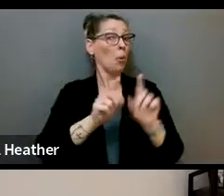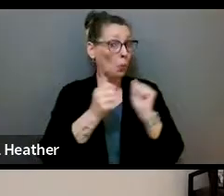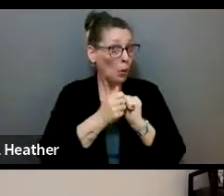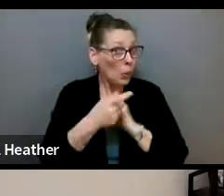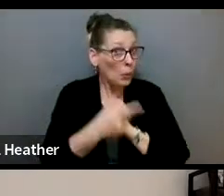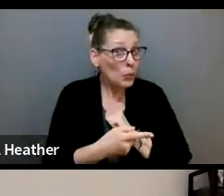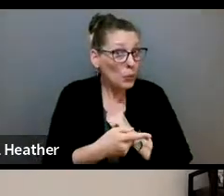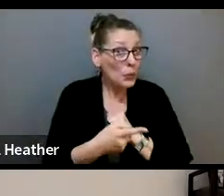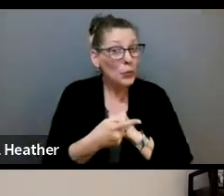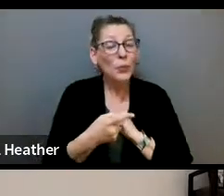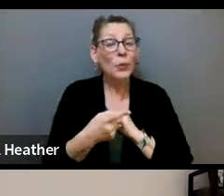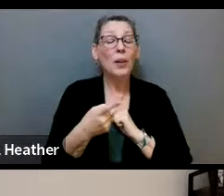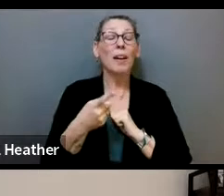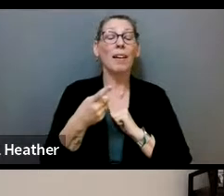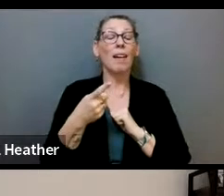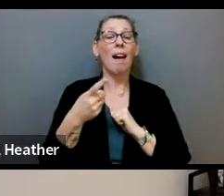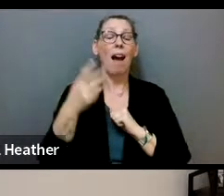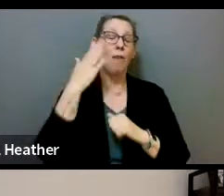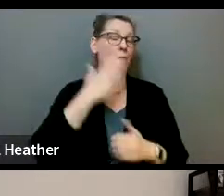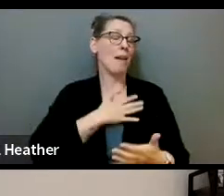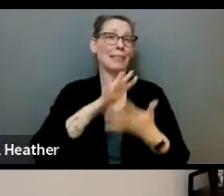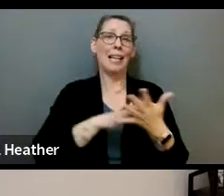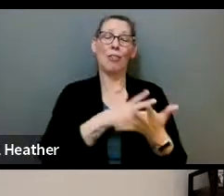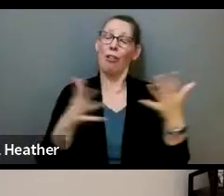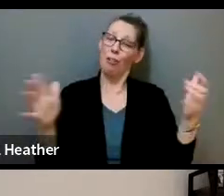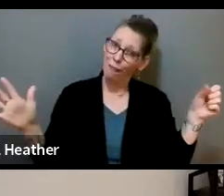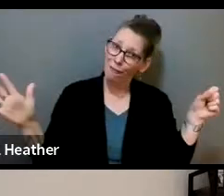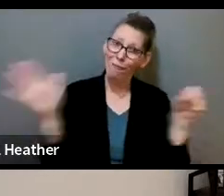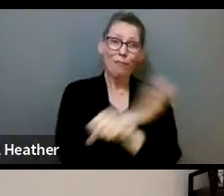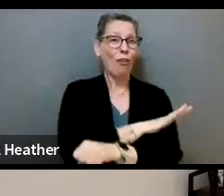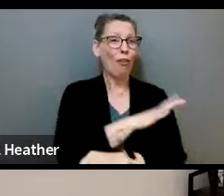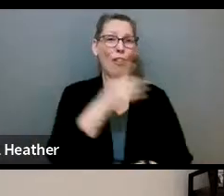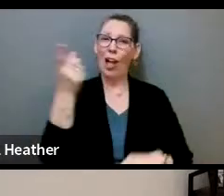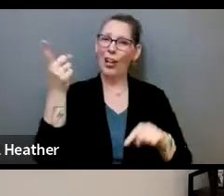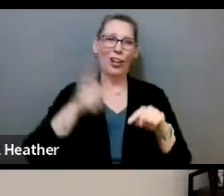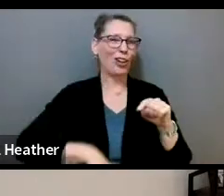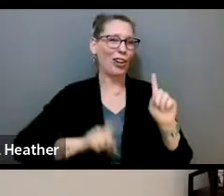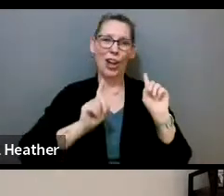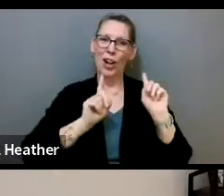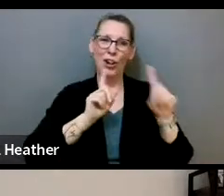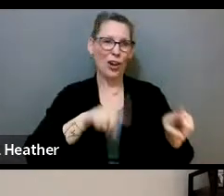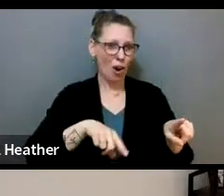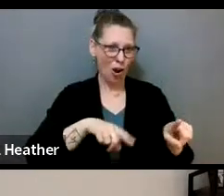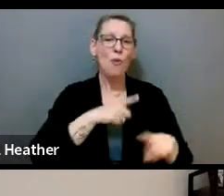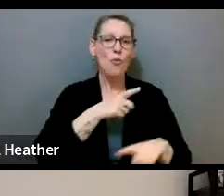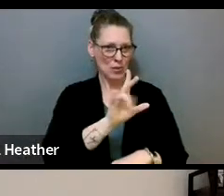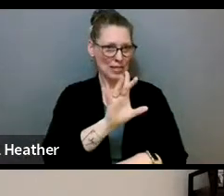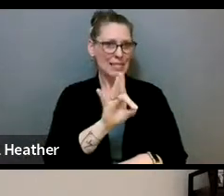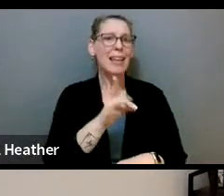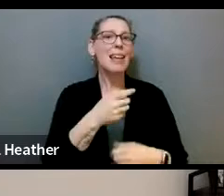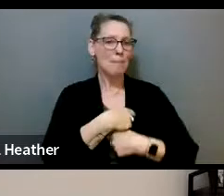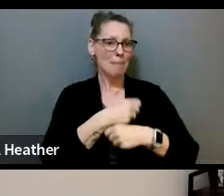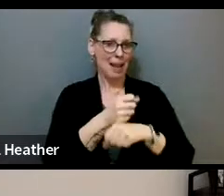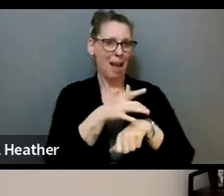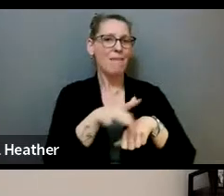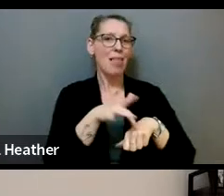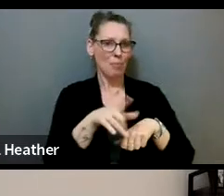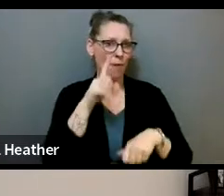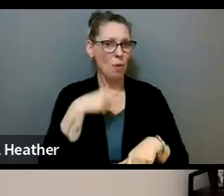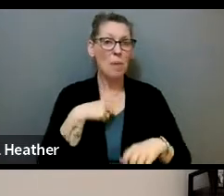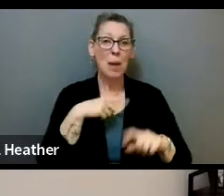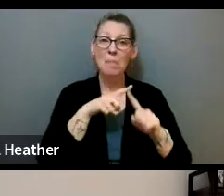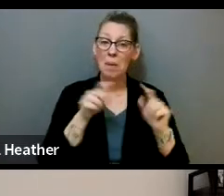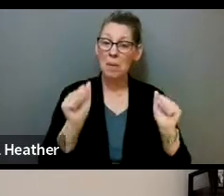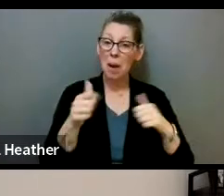that my schedule was just completely full and I couldn't take advantage of any of those. You did make them available to me. If you could make